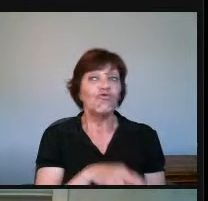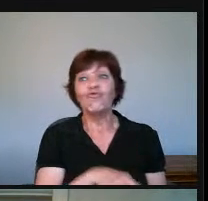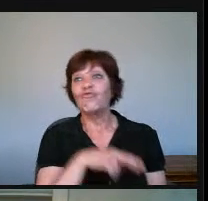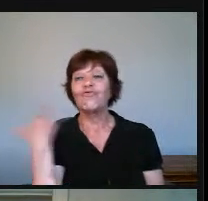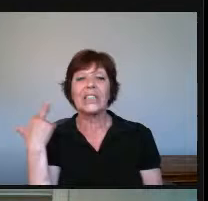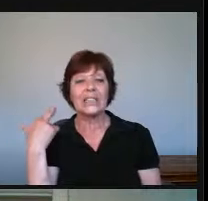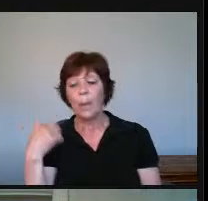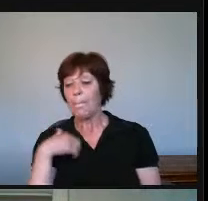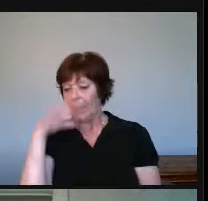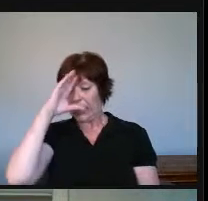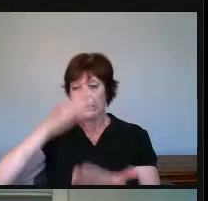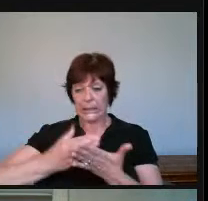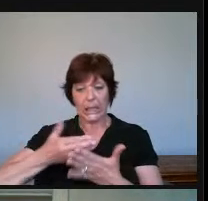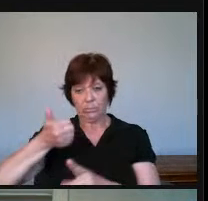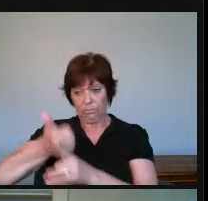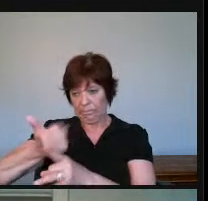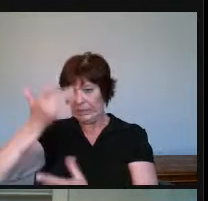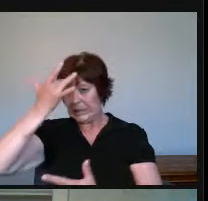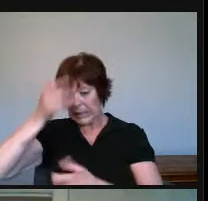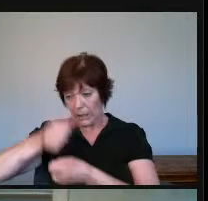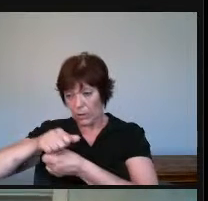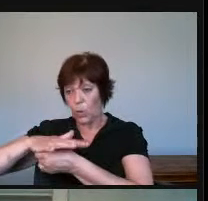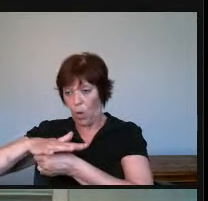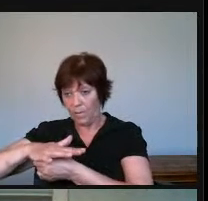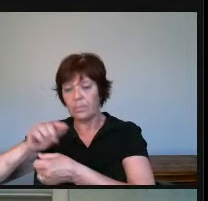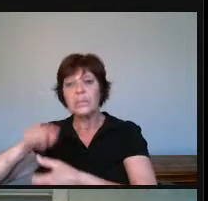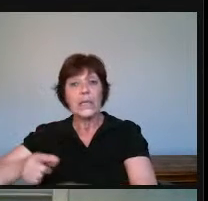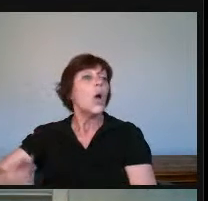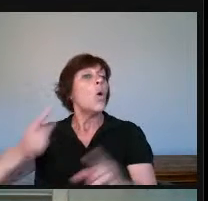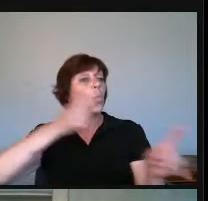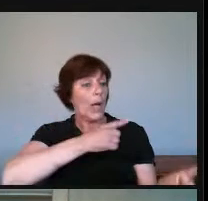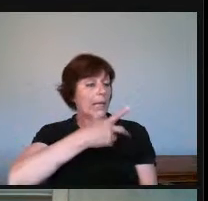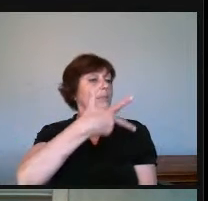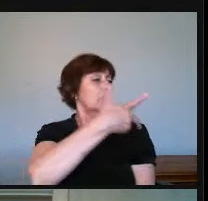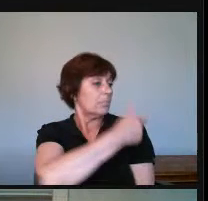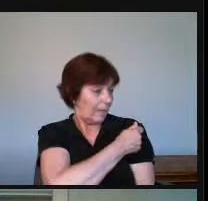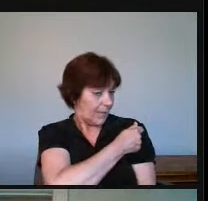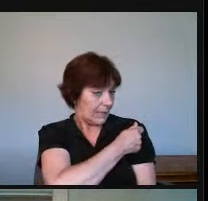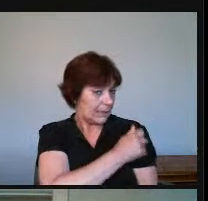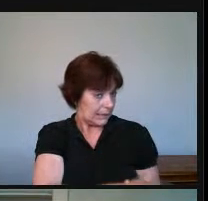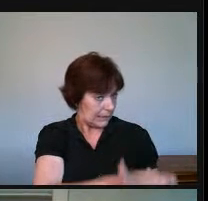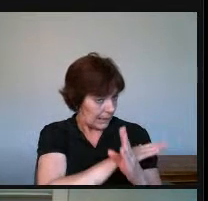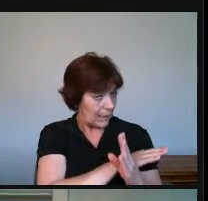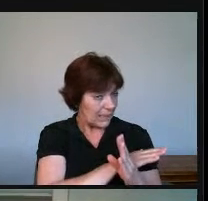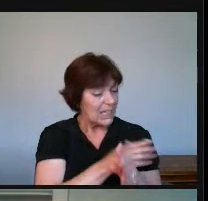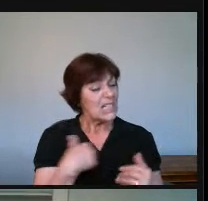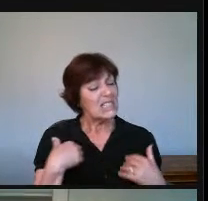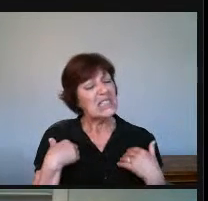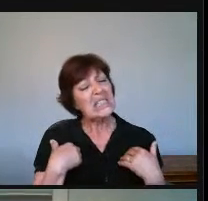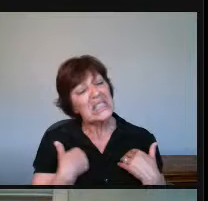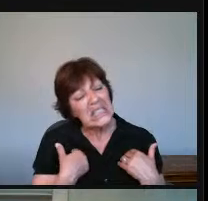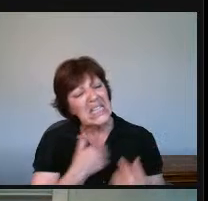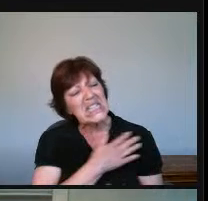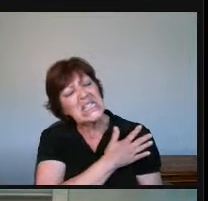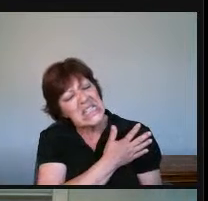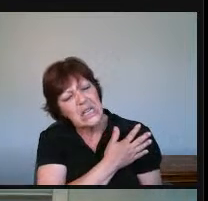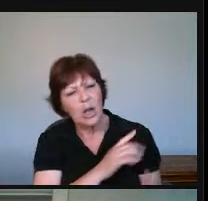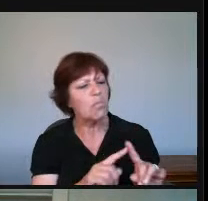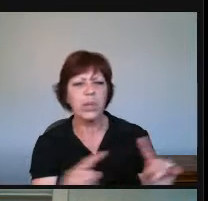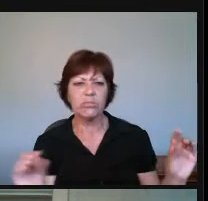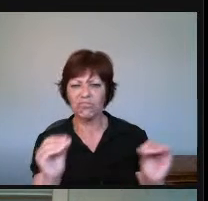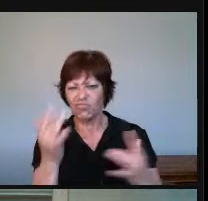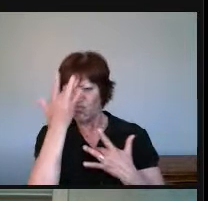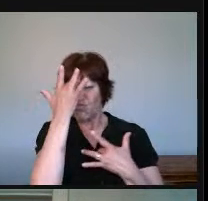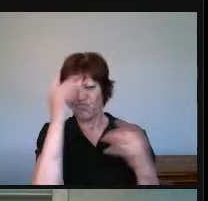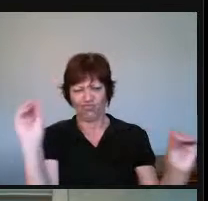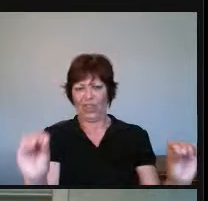had COVID and did get the vaccine, and he was a little more achy the first time, but he did very well, and it certainly wasn't any major illness compared